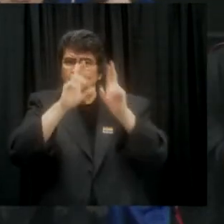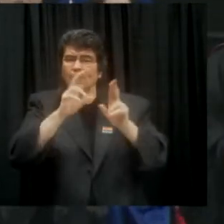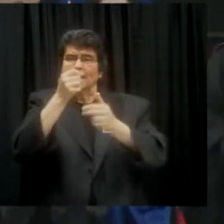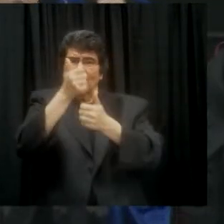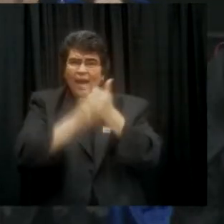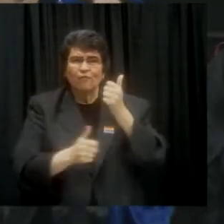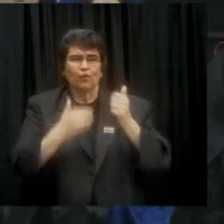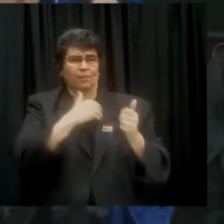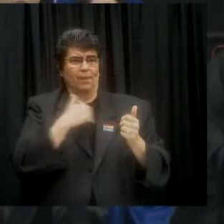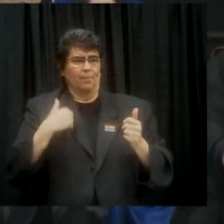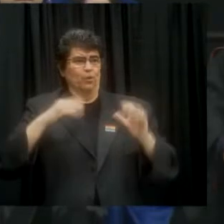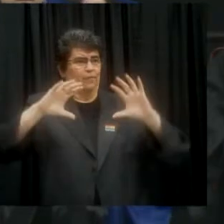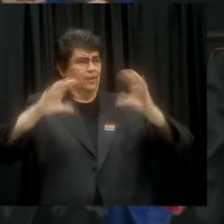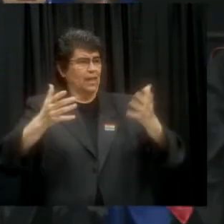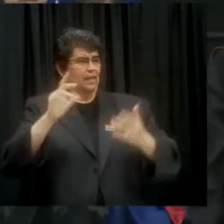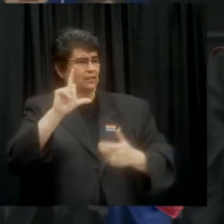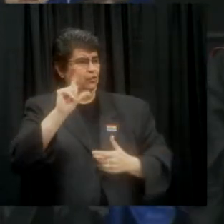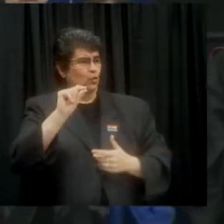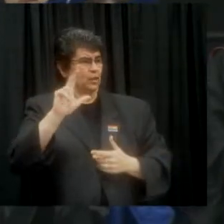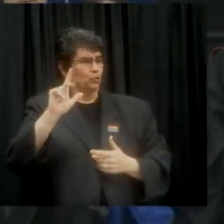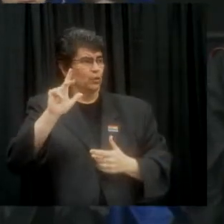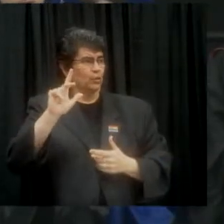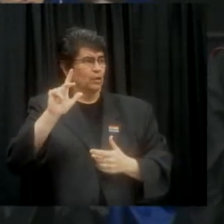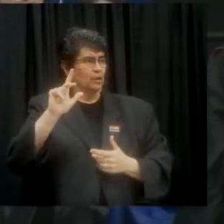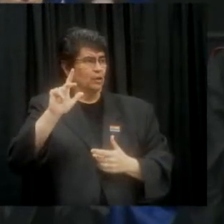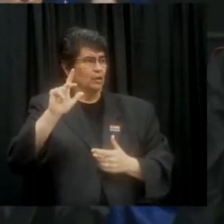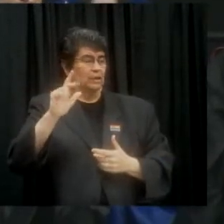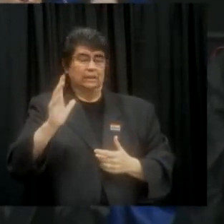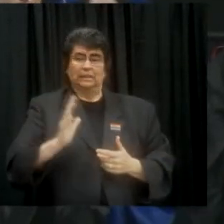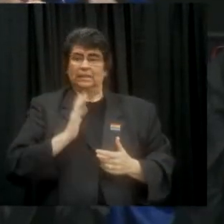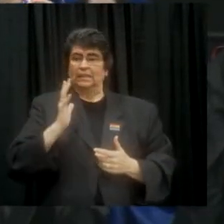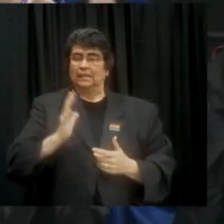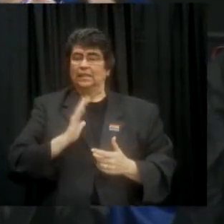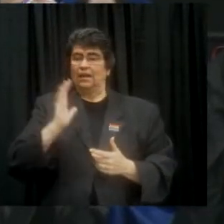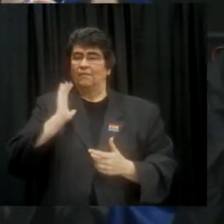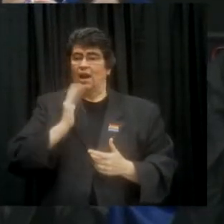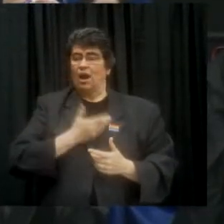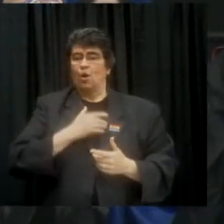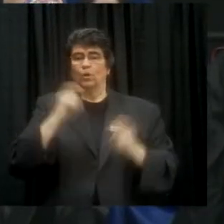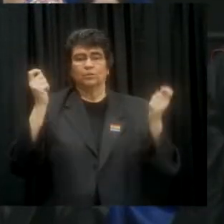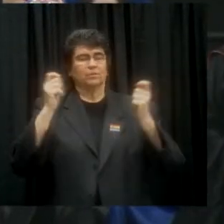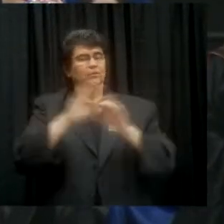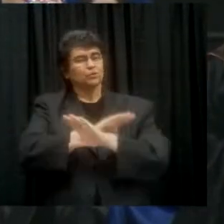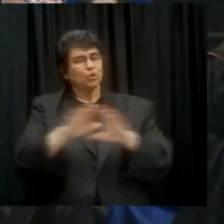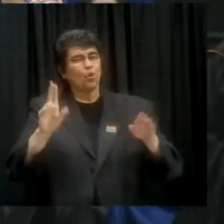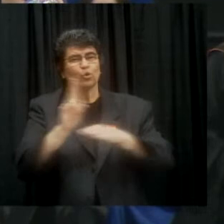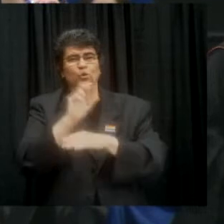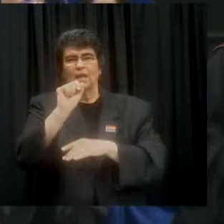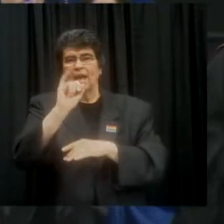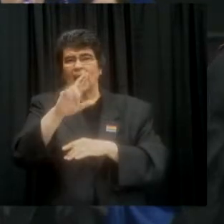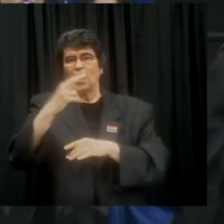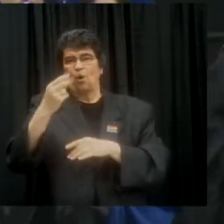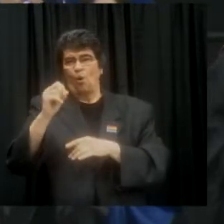member of the class of 2023 and the dignity of our ceremony this evening by not using air horns during the roll